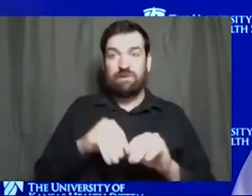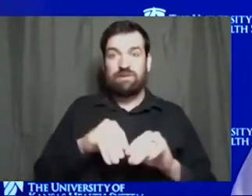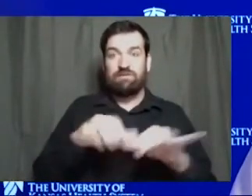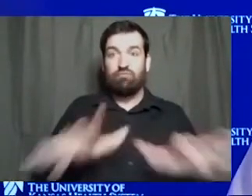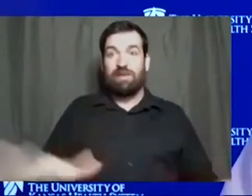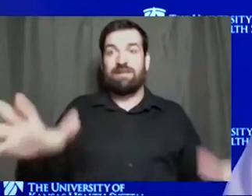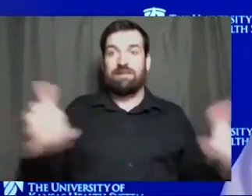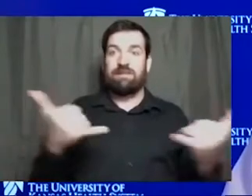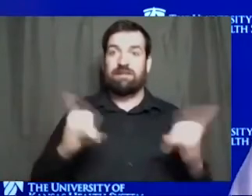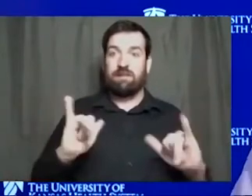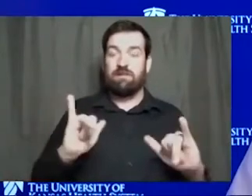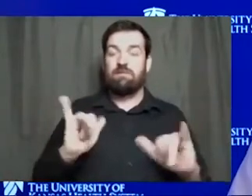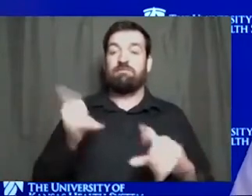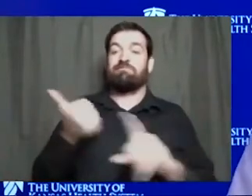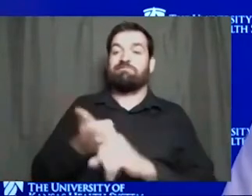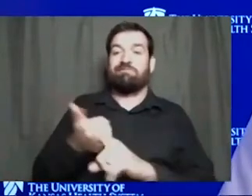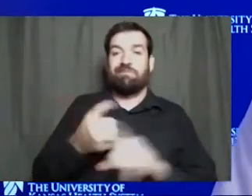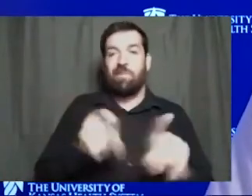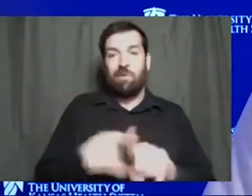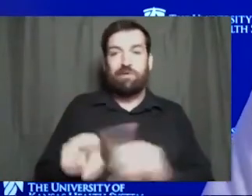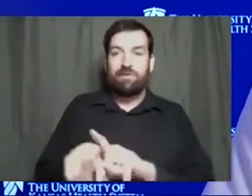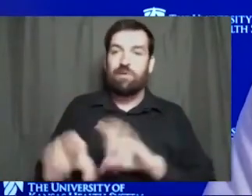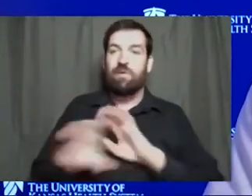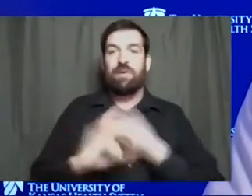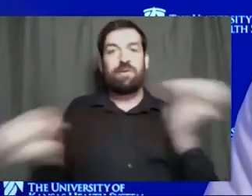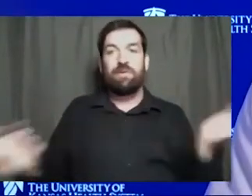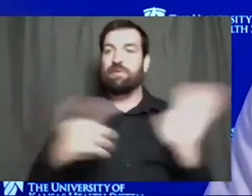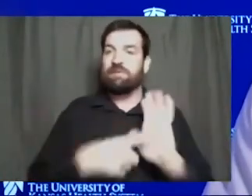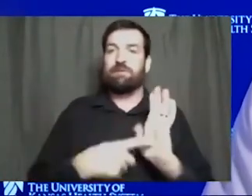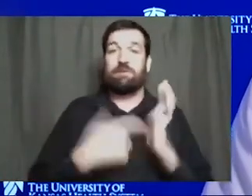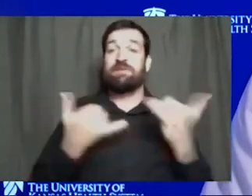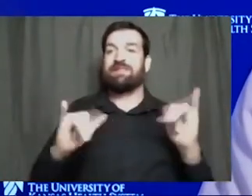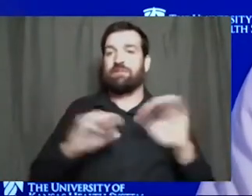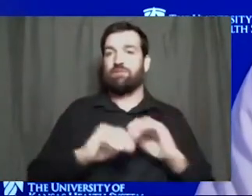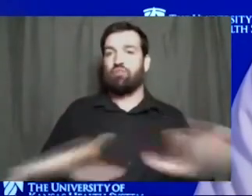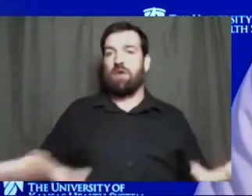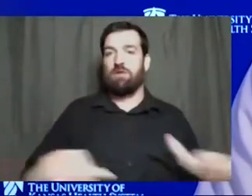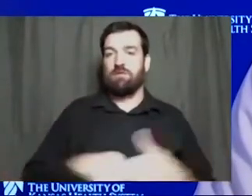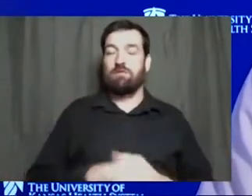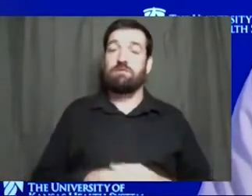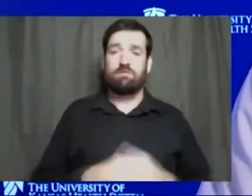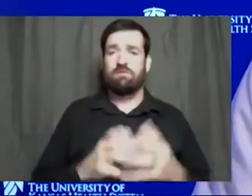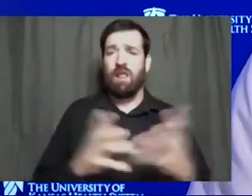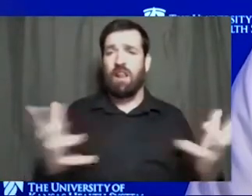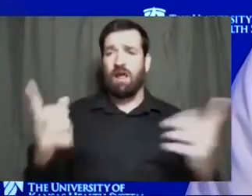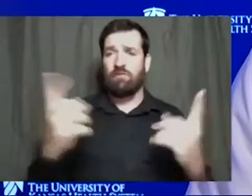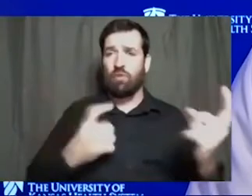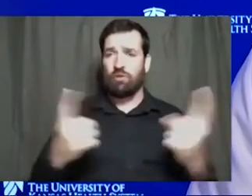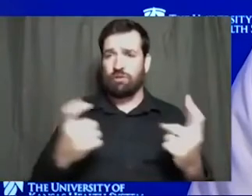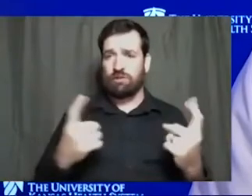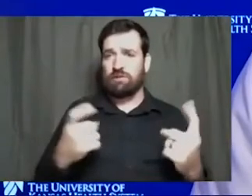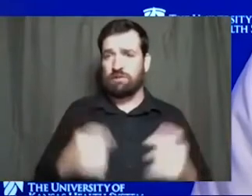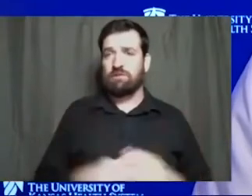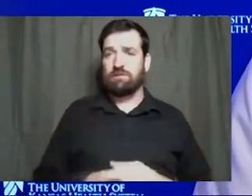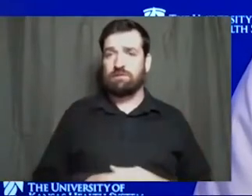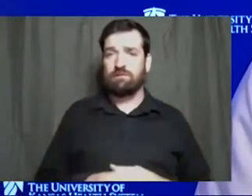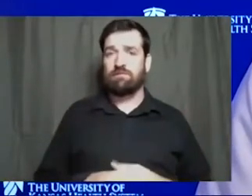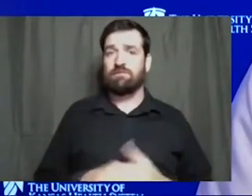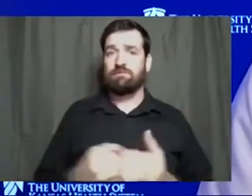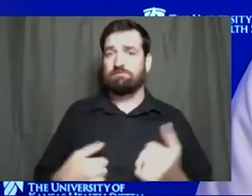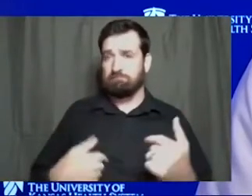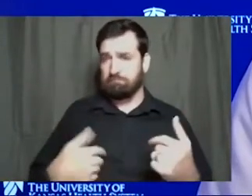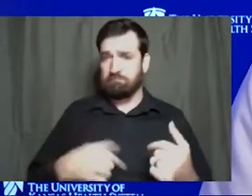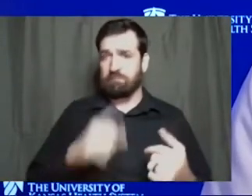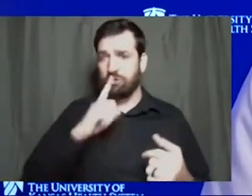were asymptomatic still spreading it. So, you know, there still are a lot of questions we would like to answer. I'm sure some of those questions are going to get